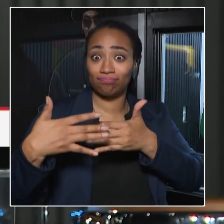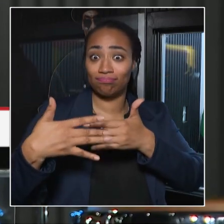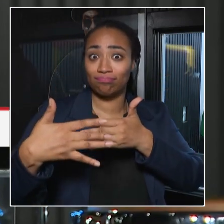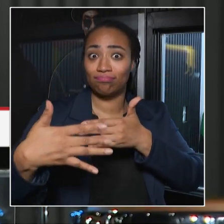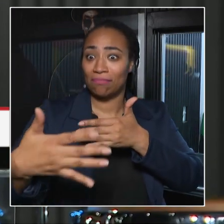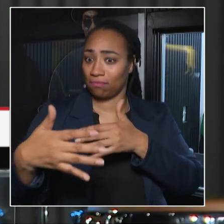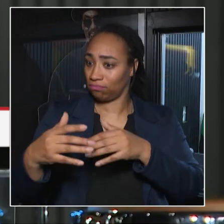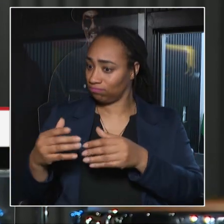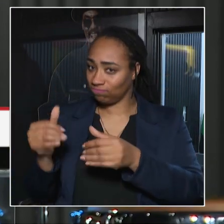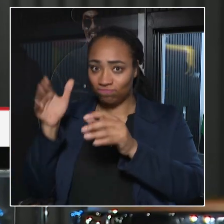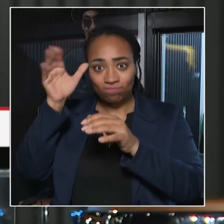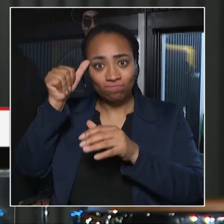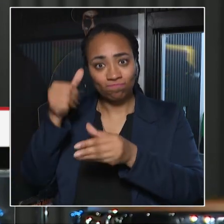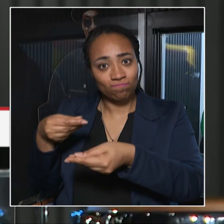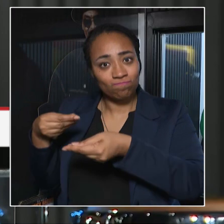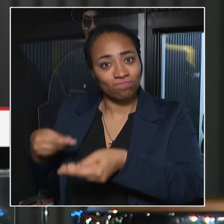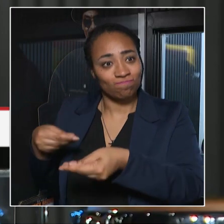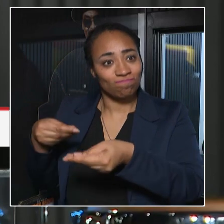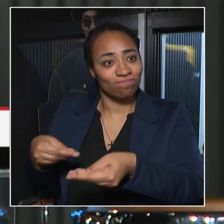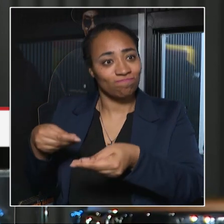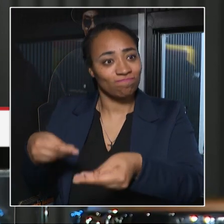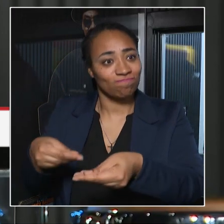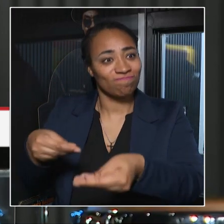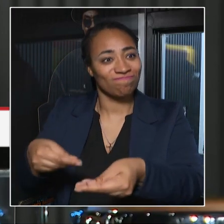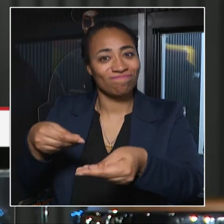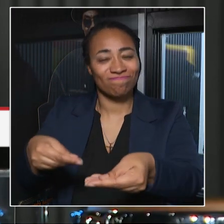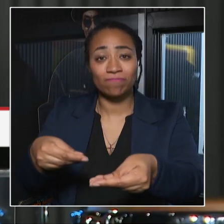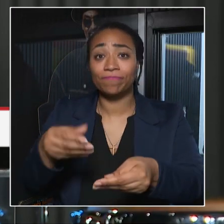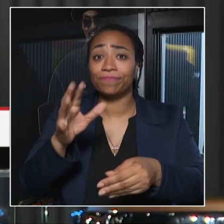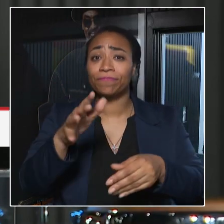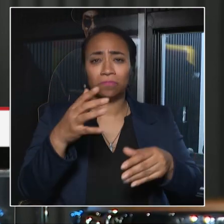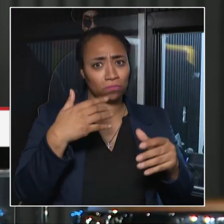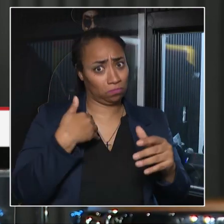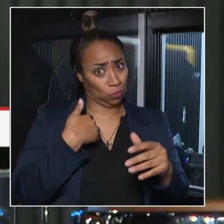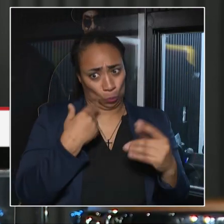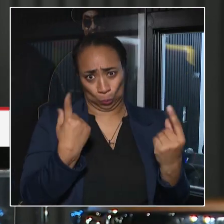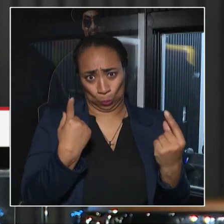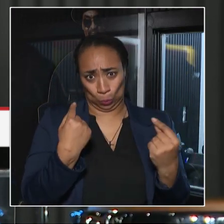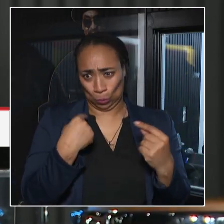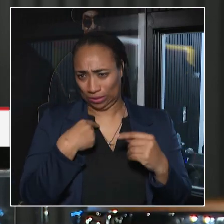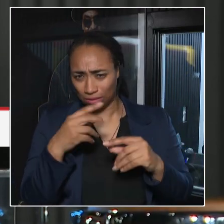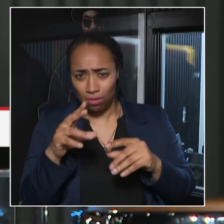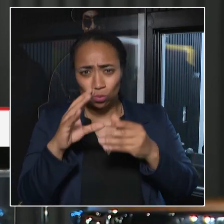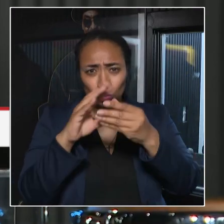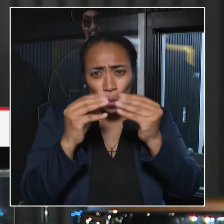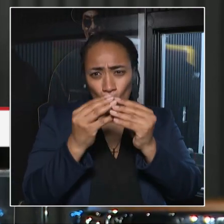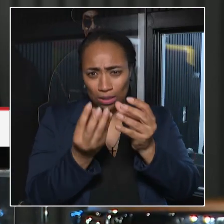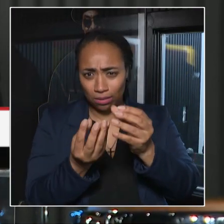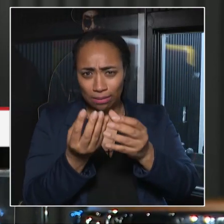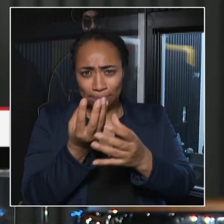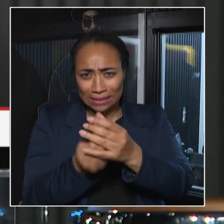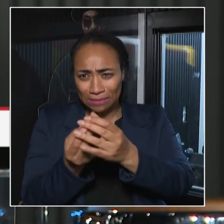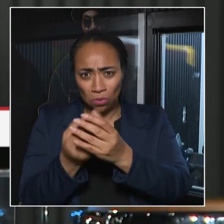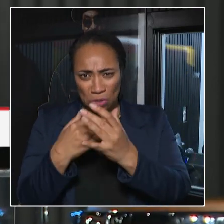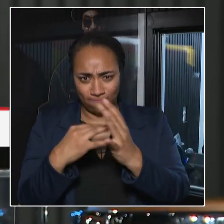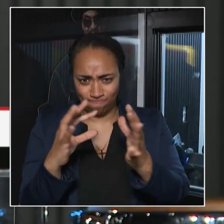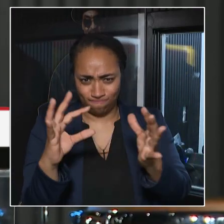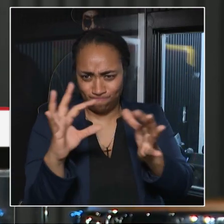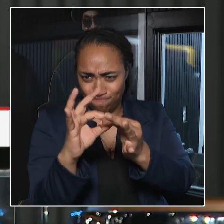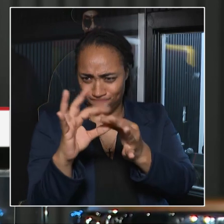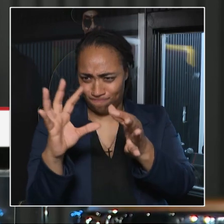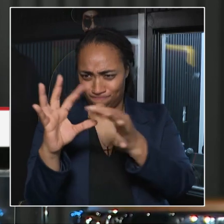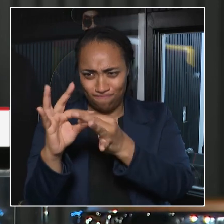the culture and musicians can do. We are going to be showing a song by a go-go artist